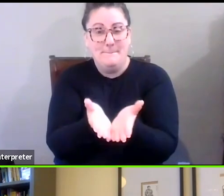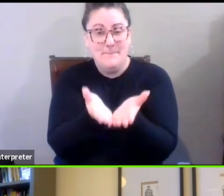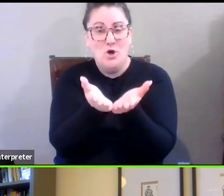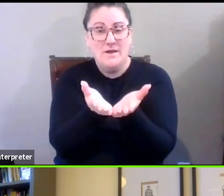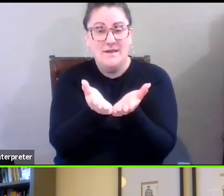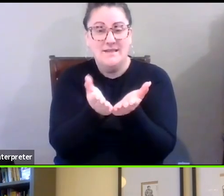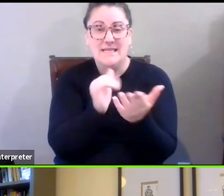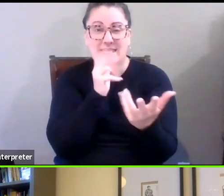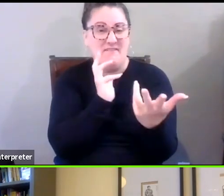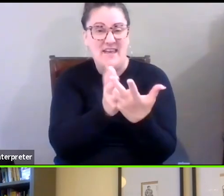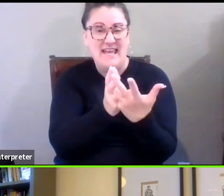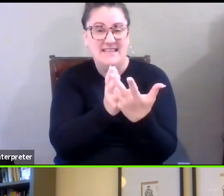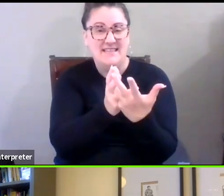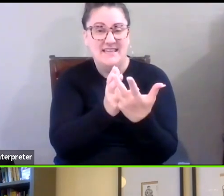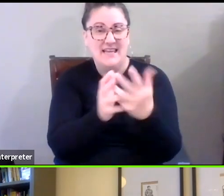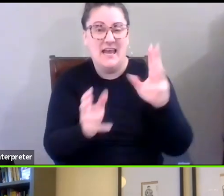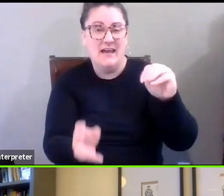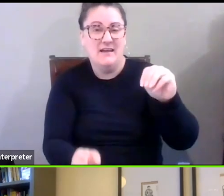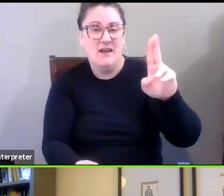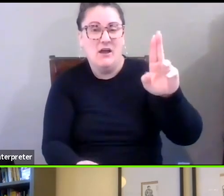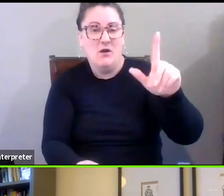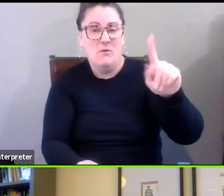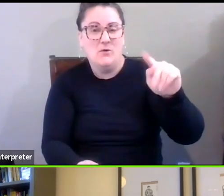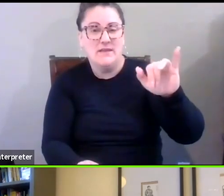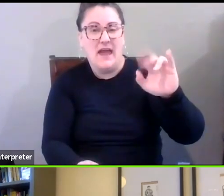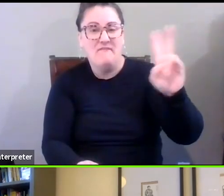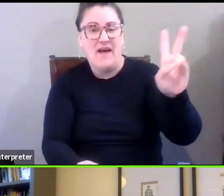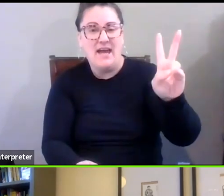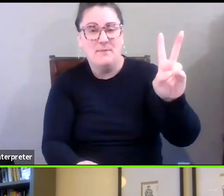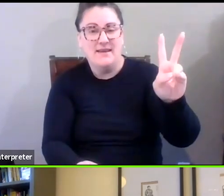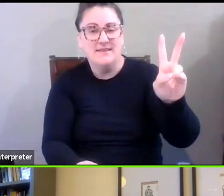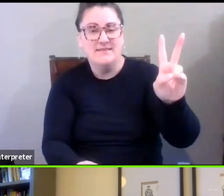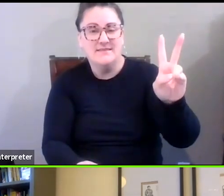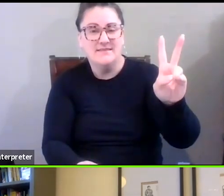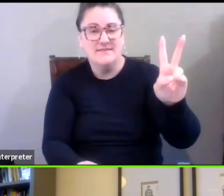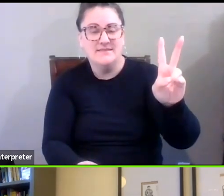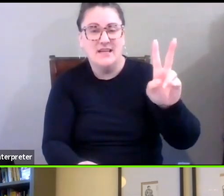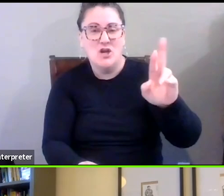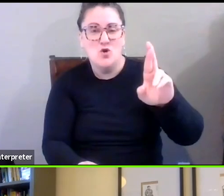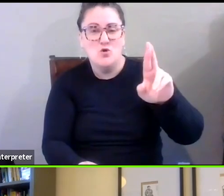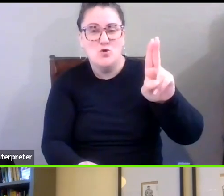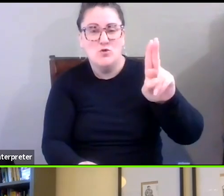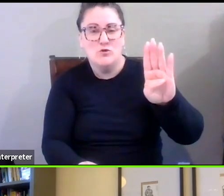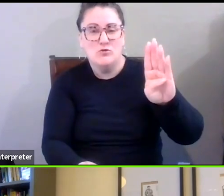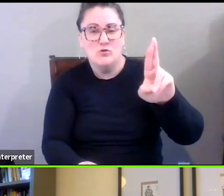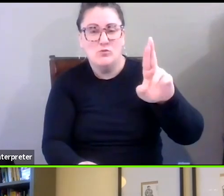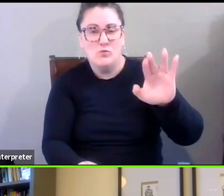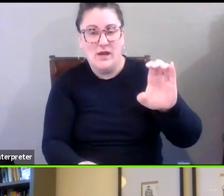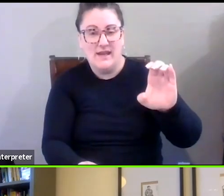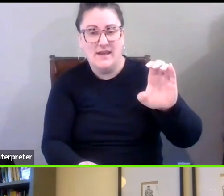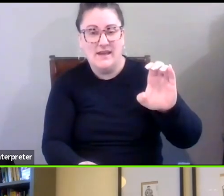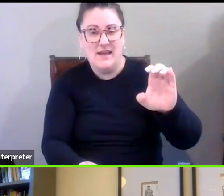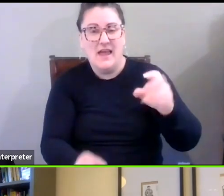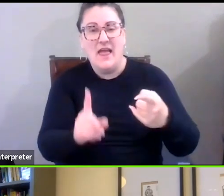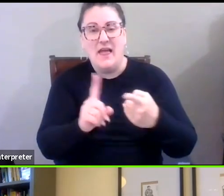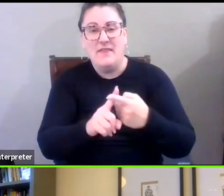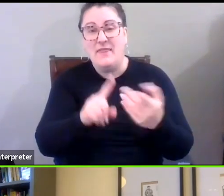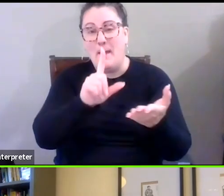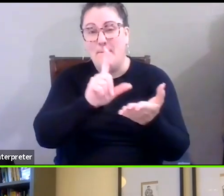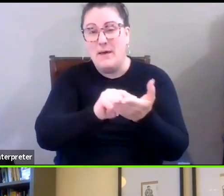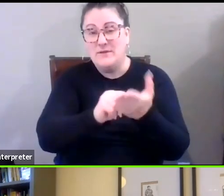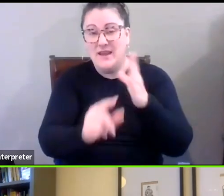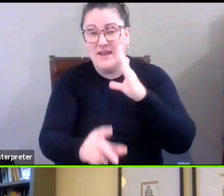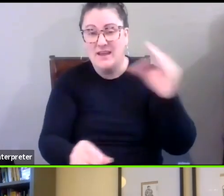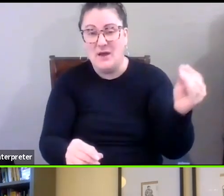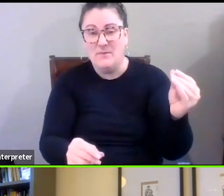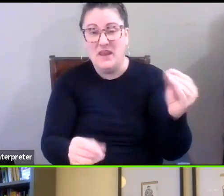fit that multivitamin also, you know, sort of rubric, then your publishing house sort of runs out of things